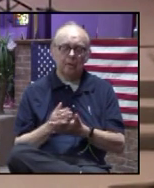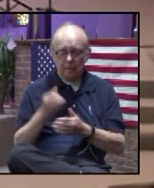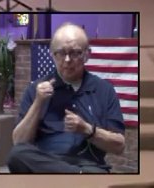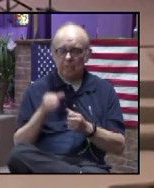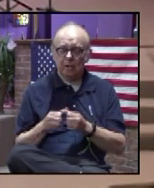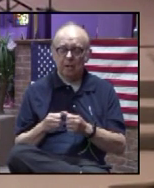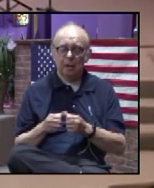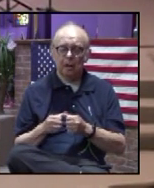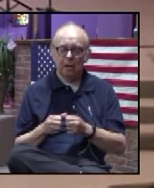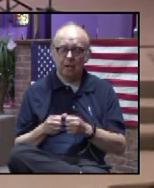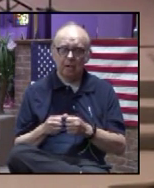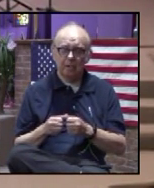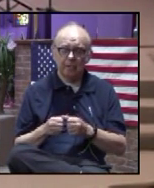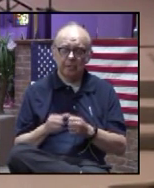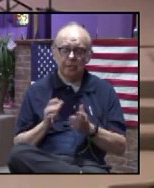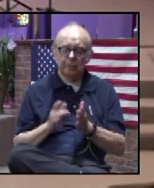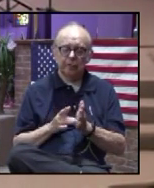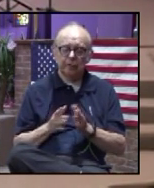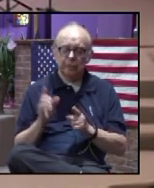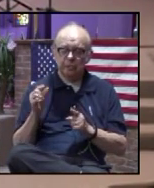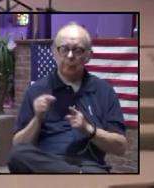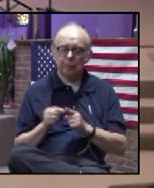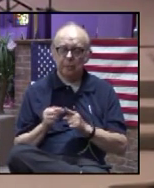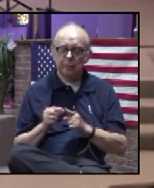remember his words.